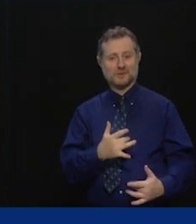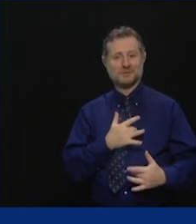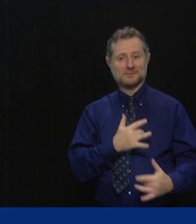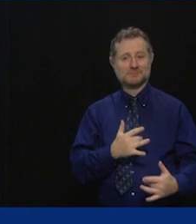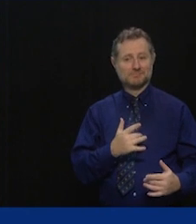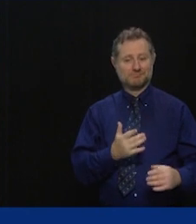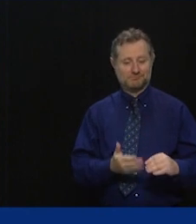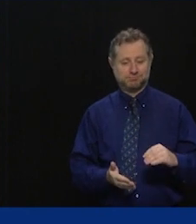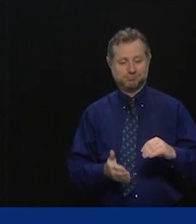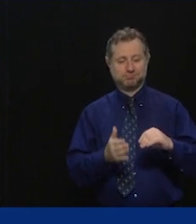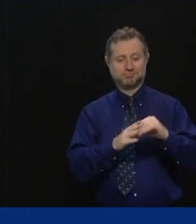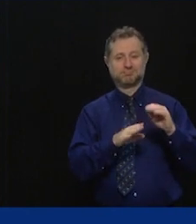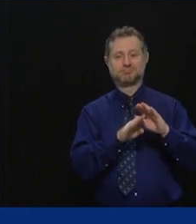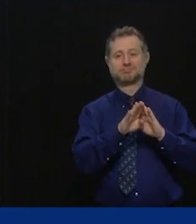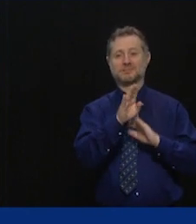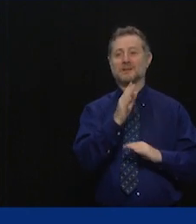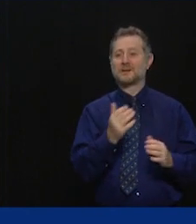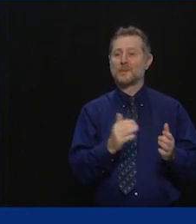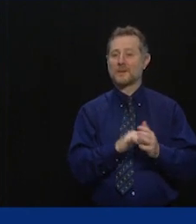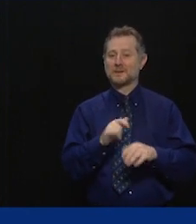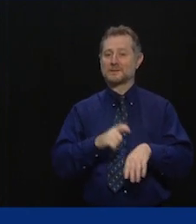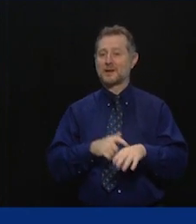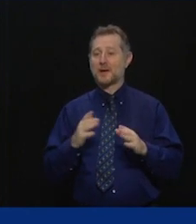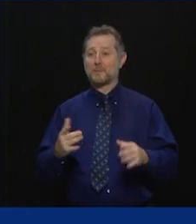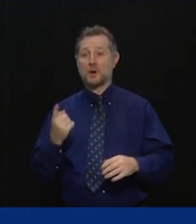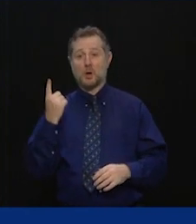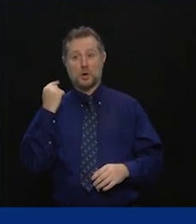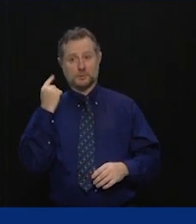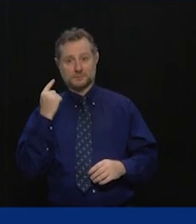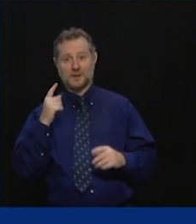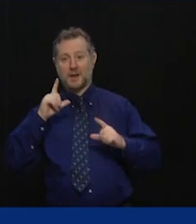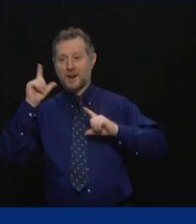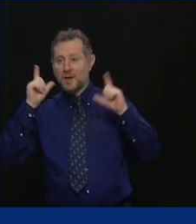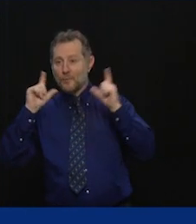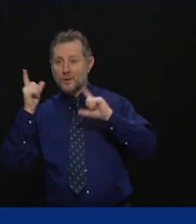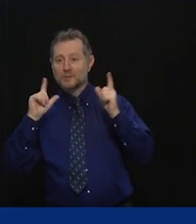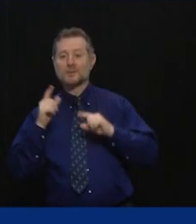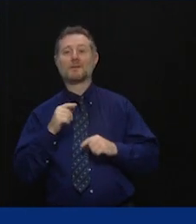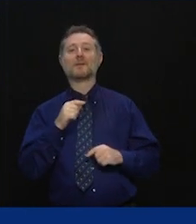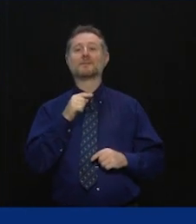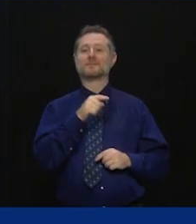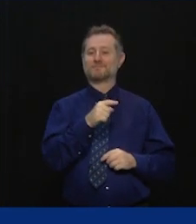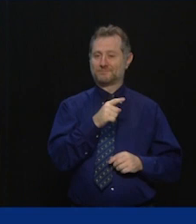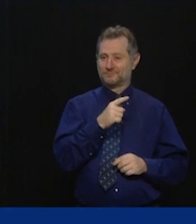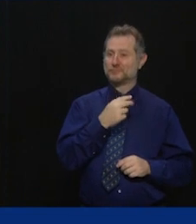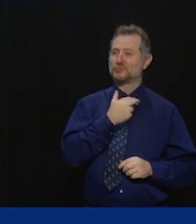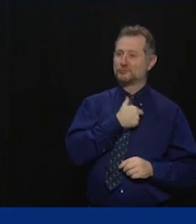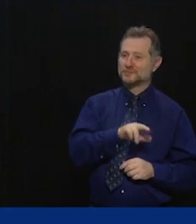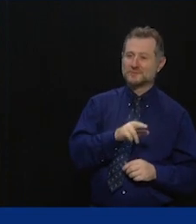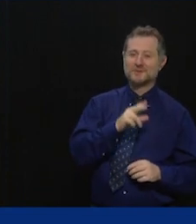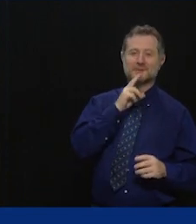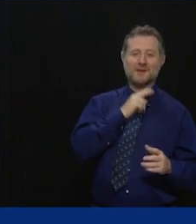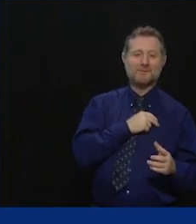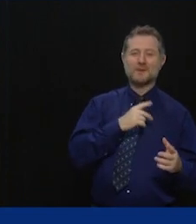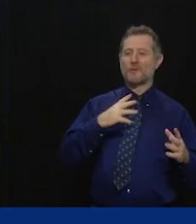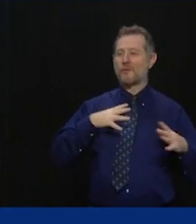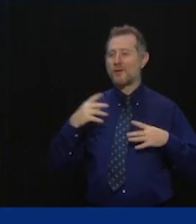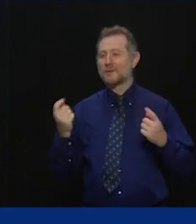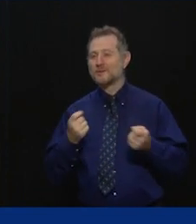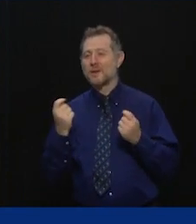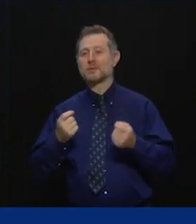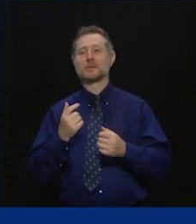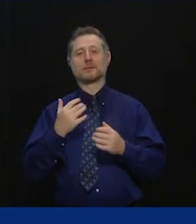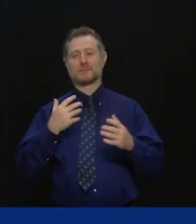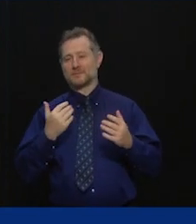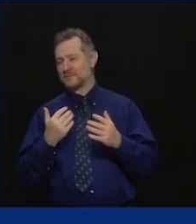say tanking, it was Halloween, Thanksgiving, the religious holidays in December, New Year's, all the way up until